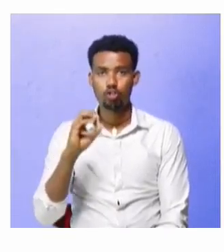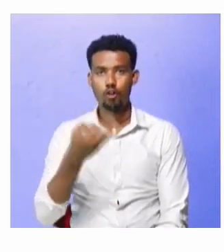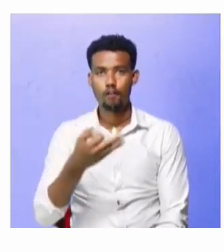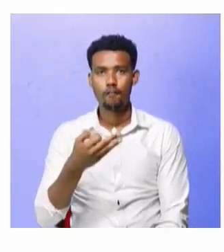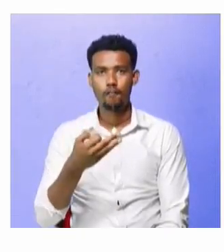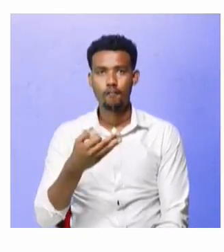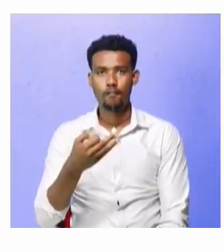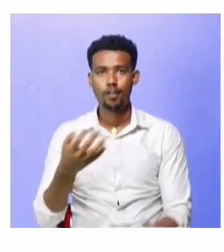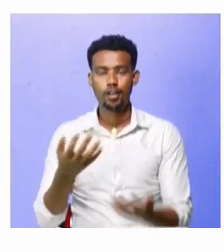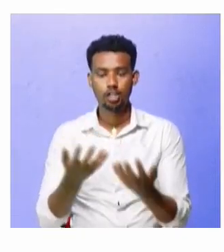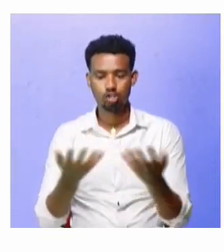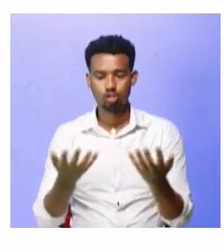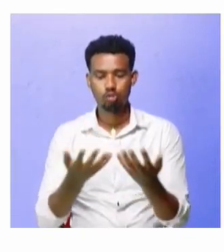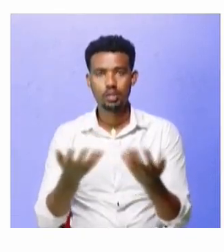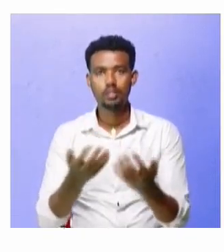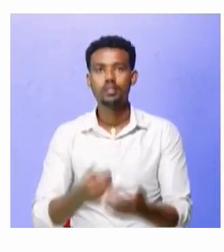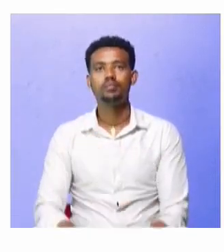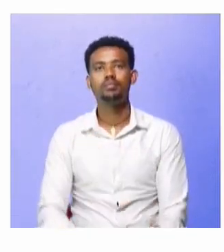instrument